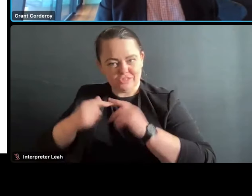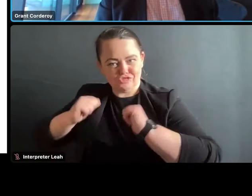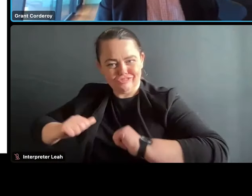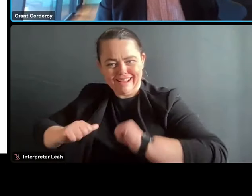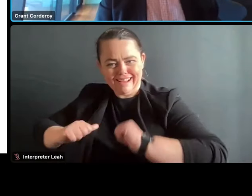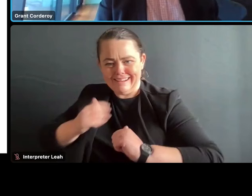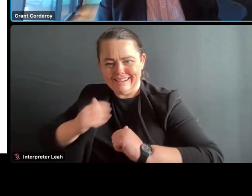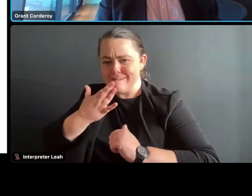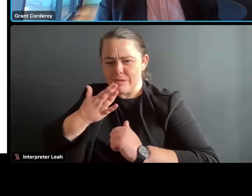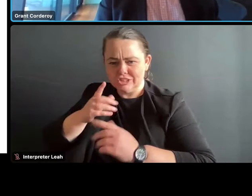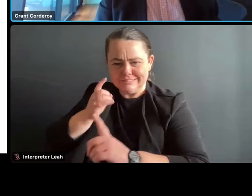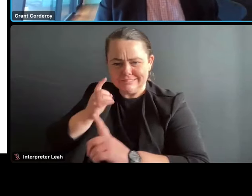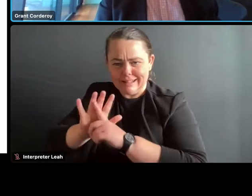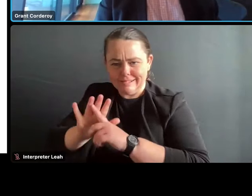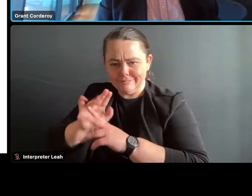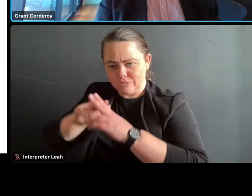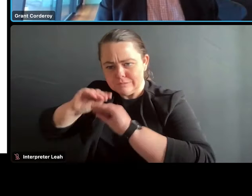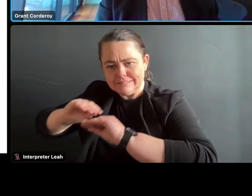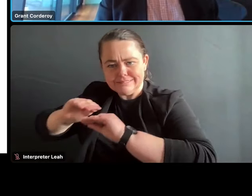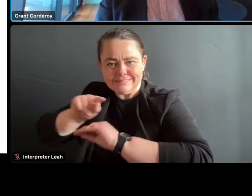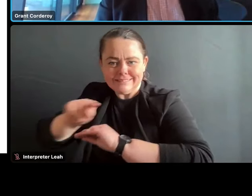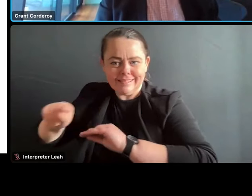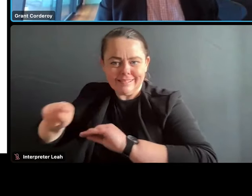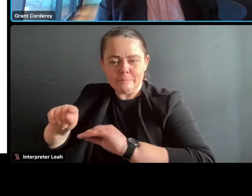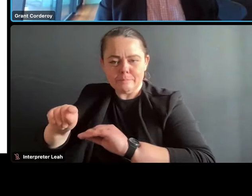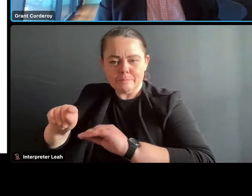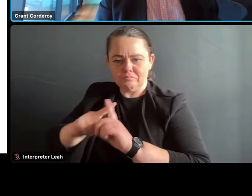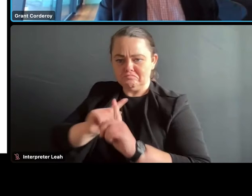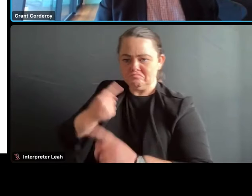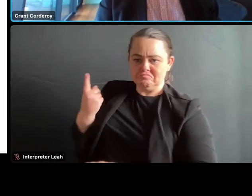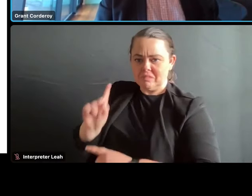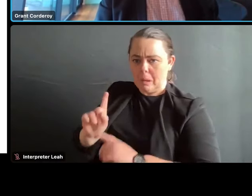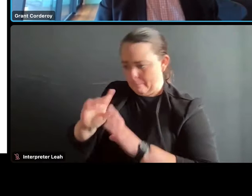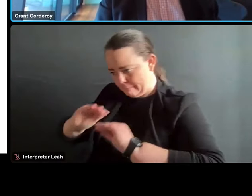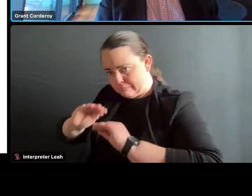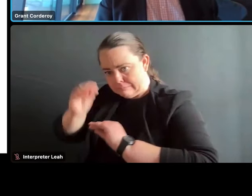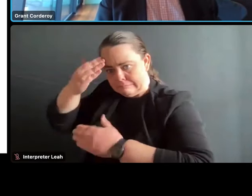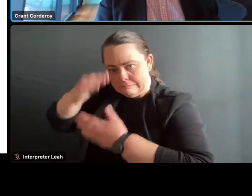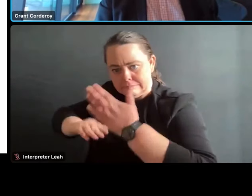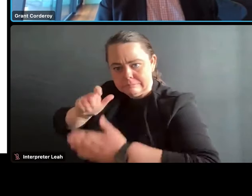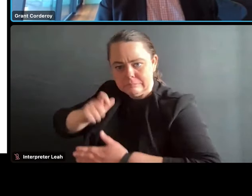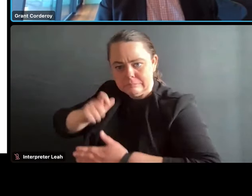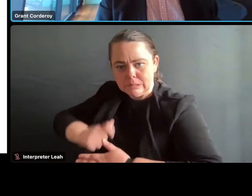real benefits in reporting in this way. And the co-located